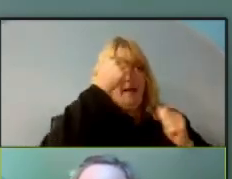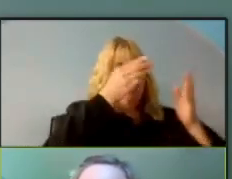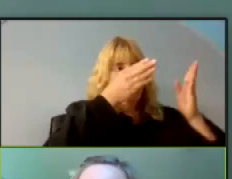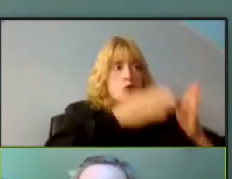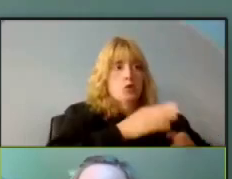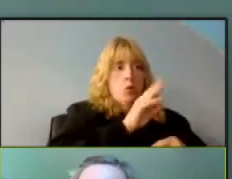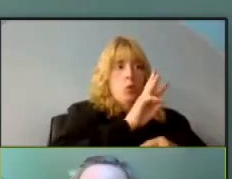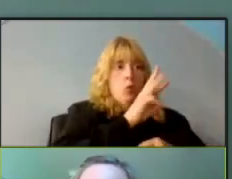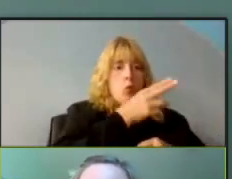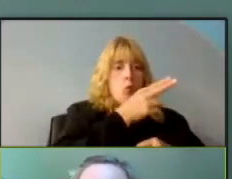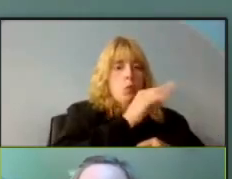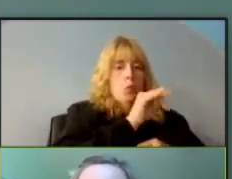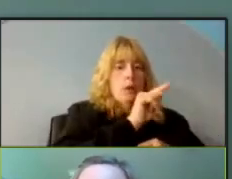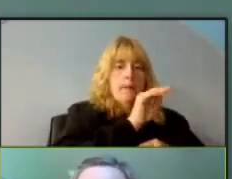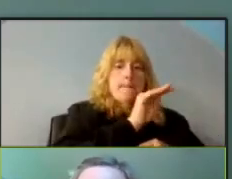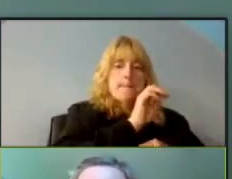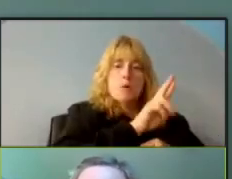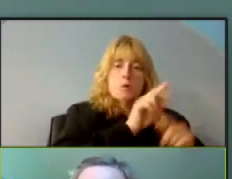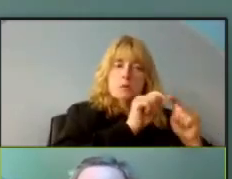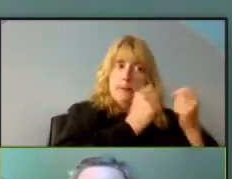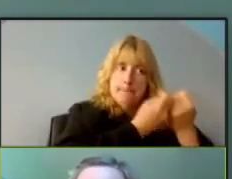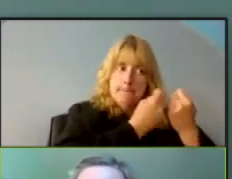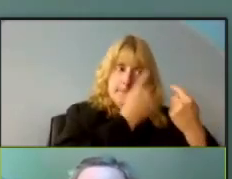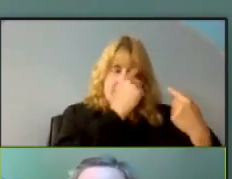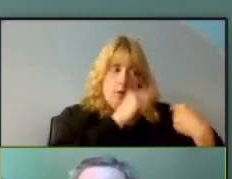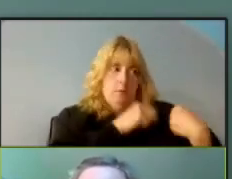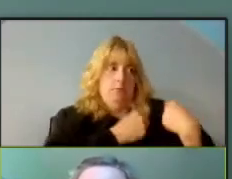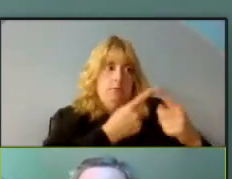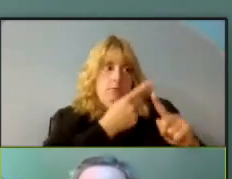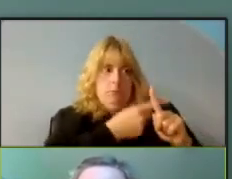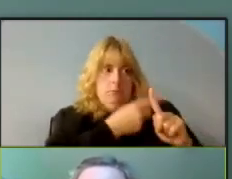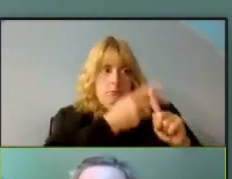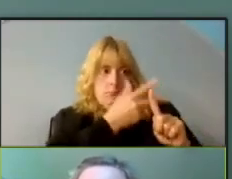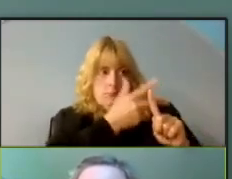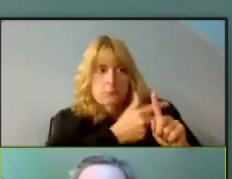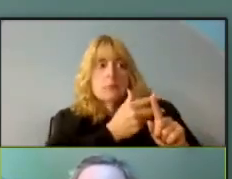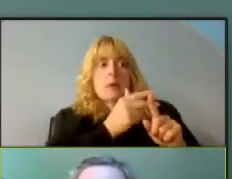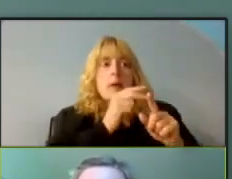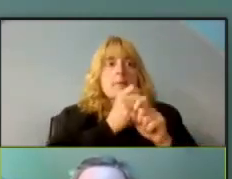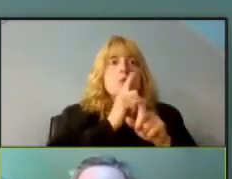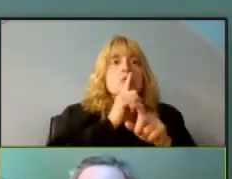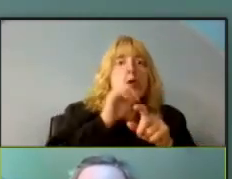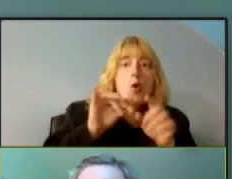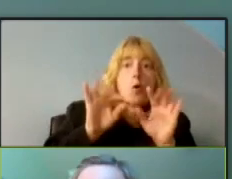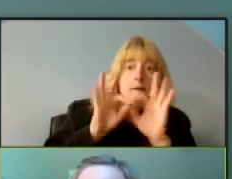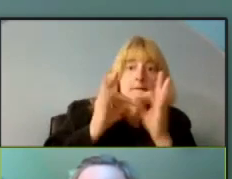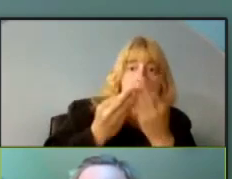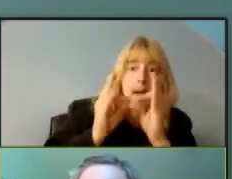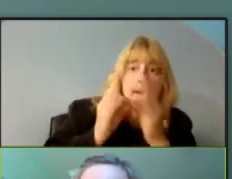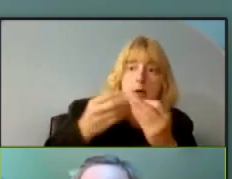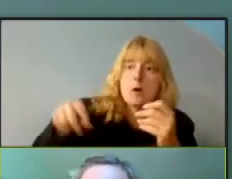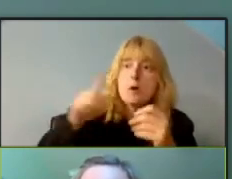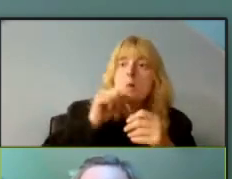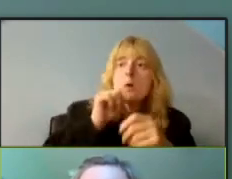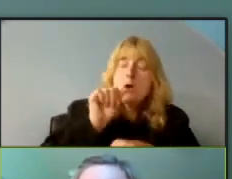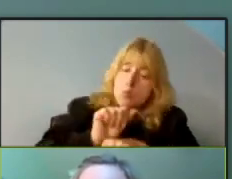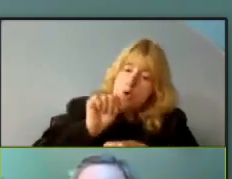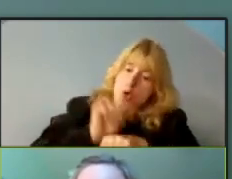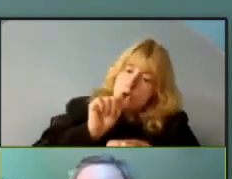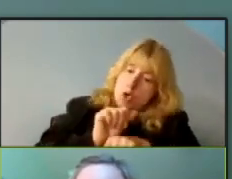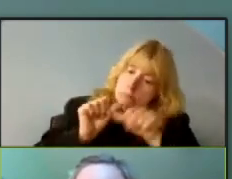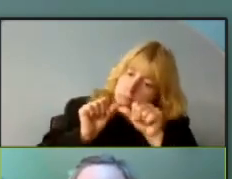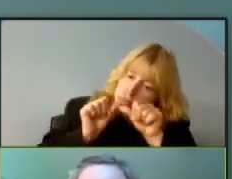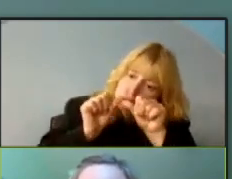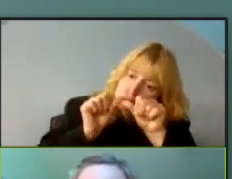that families who have been working in essential jobs that have kept our communities open and strong, from grocery